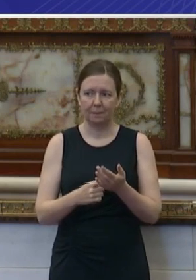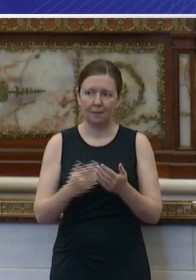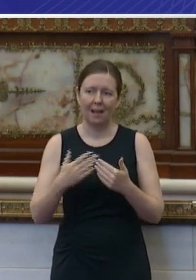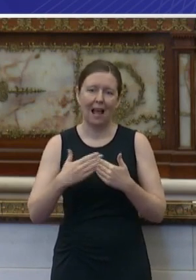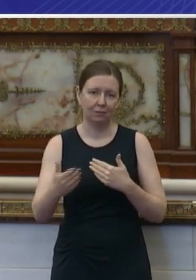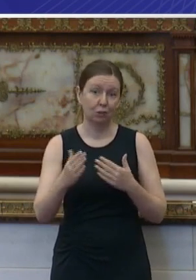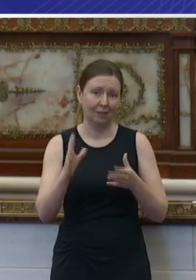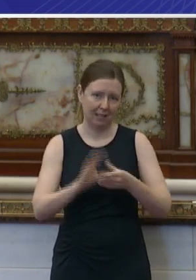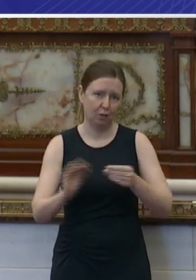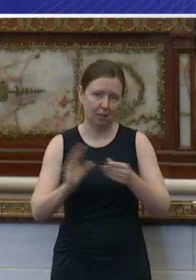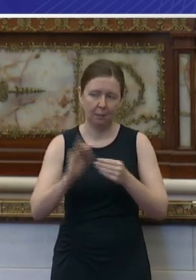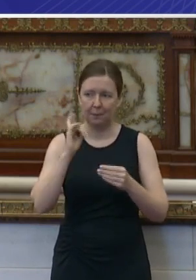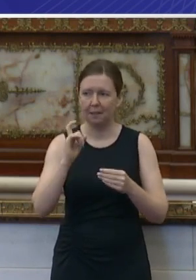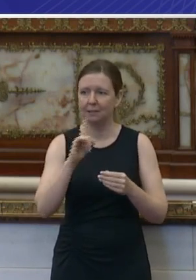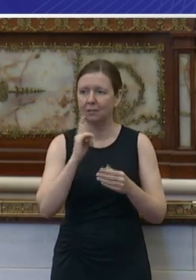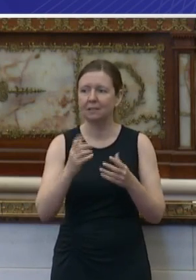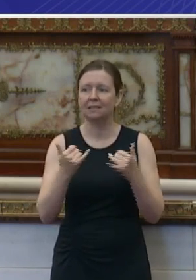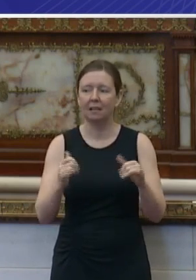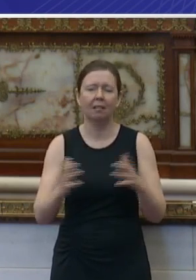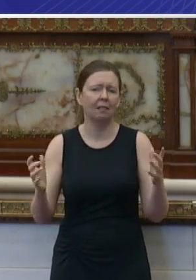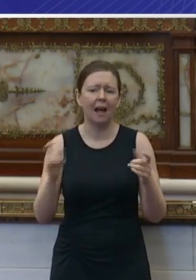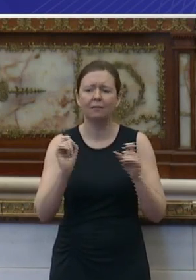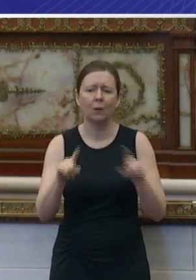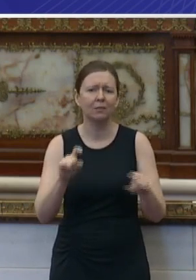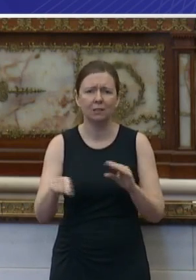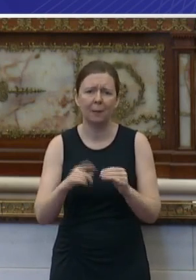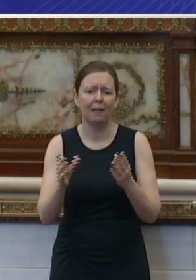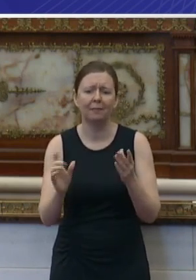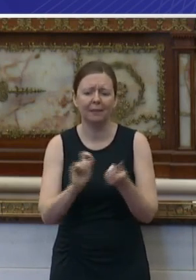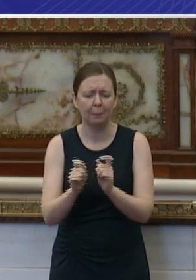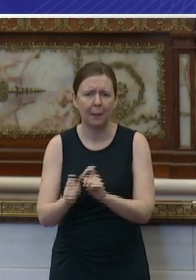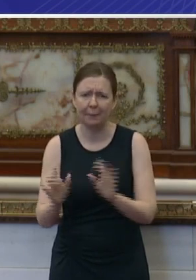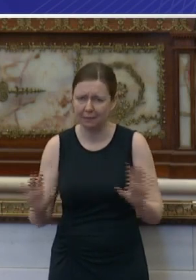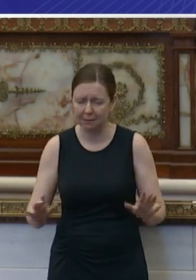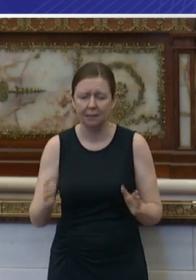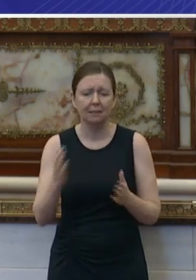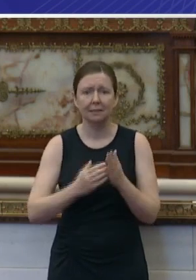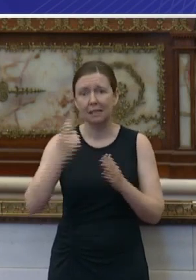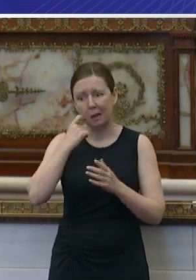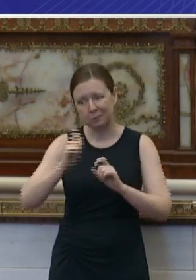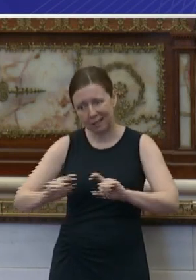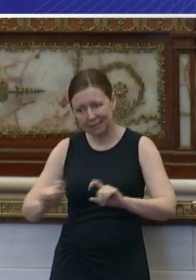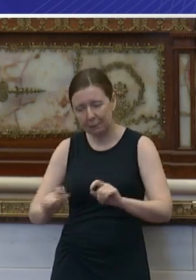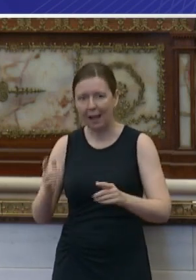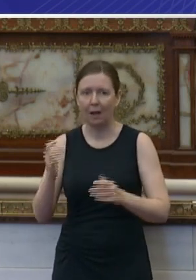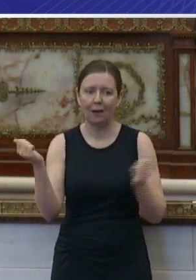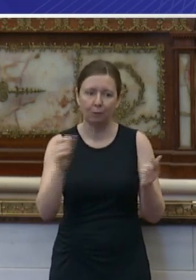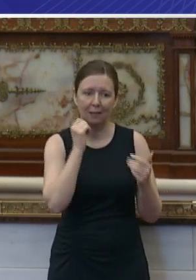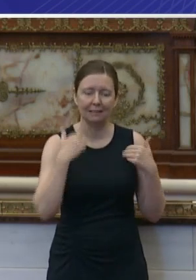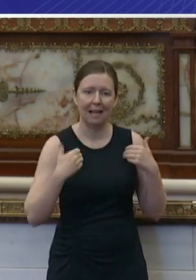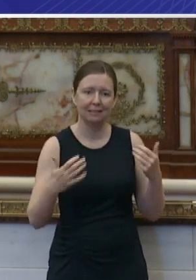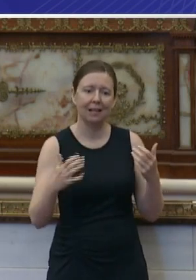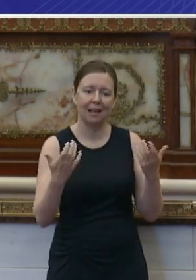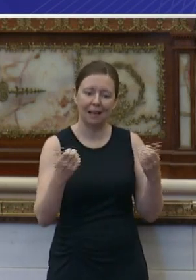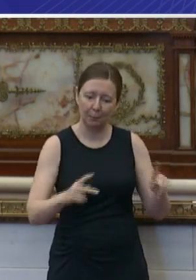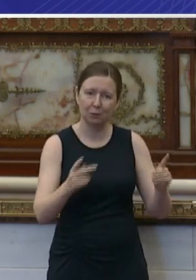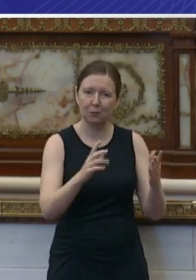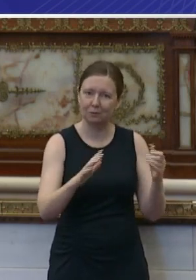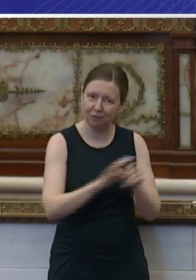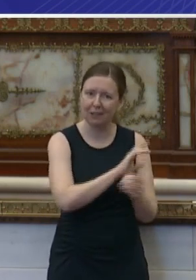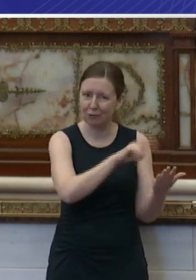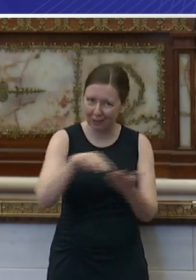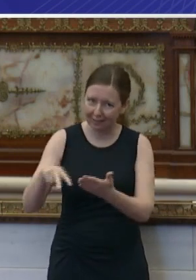after the hearing, because there's still a lot of questions. I know the amendments just recently came out, and everybody hasn't had a chance to thoroughly review them. So I know that